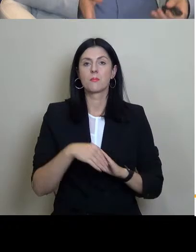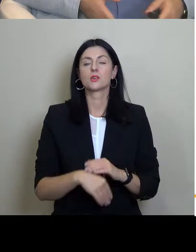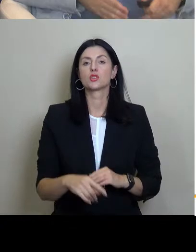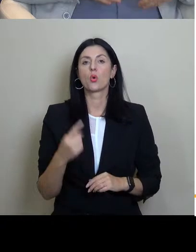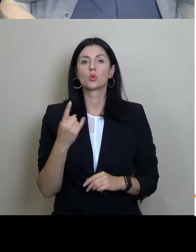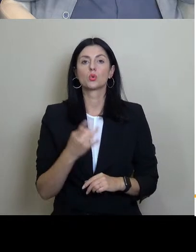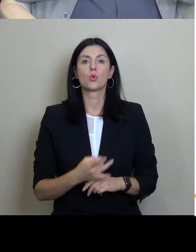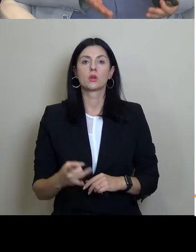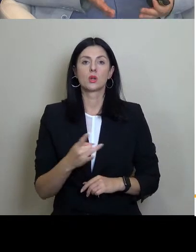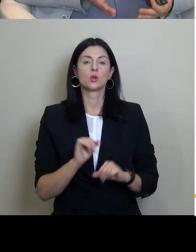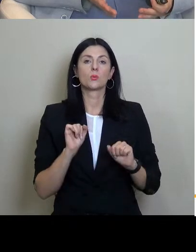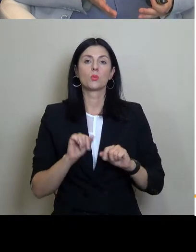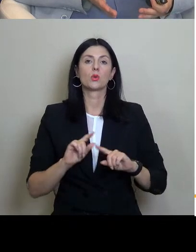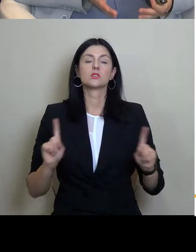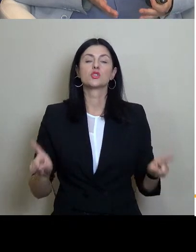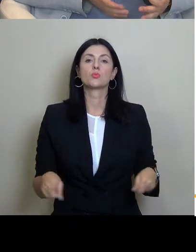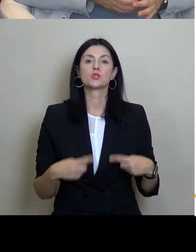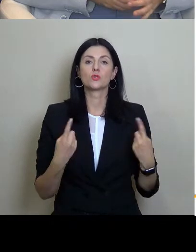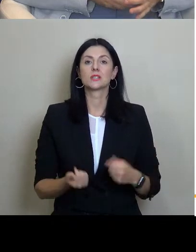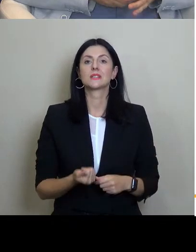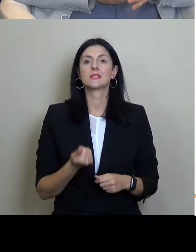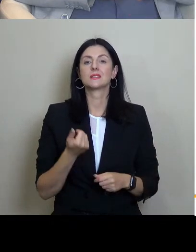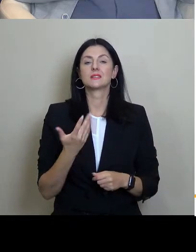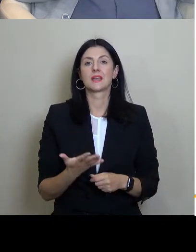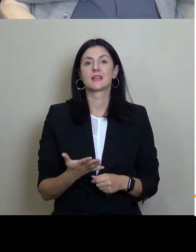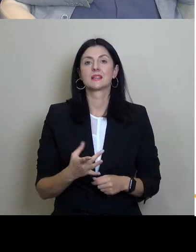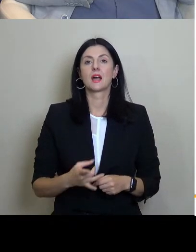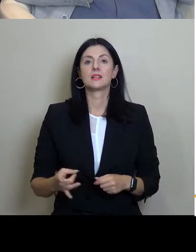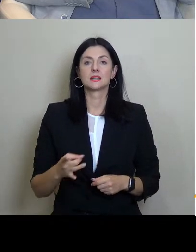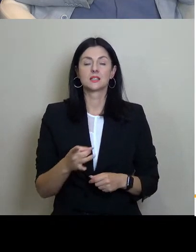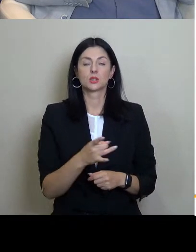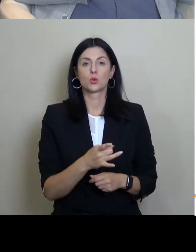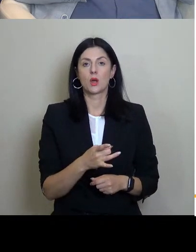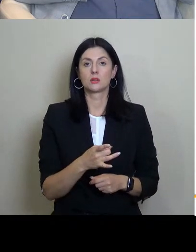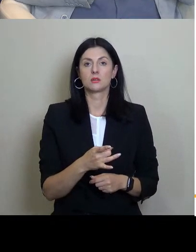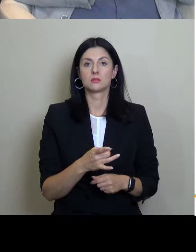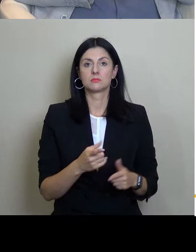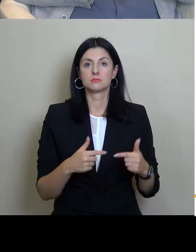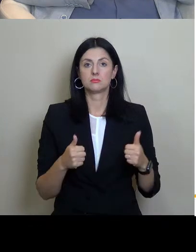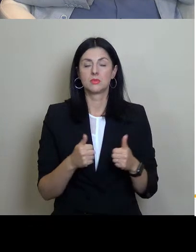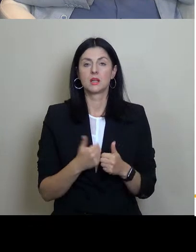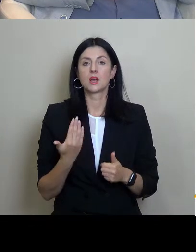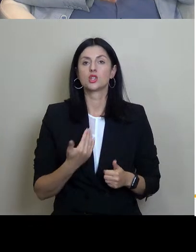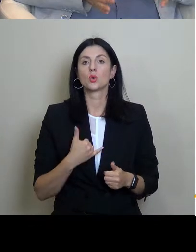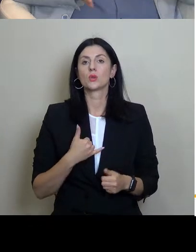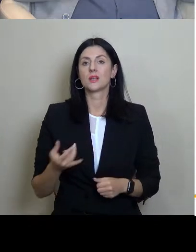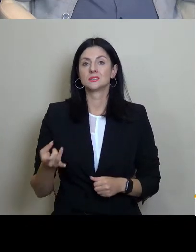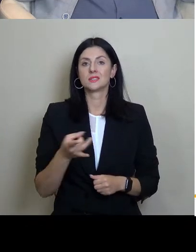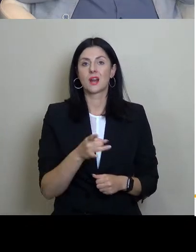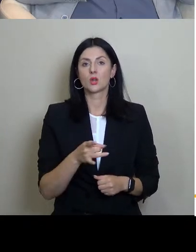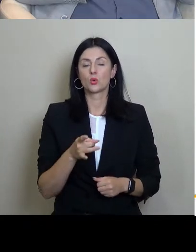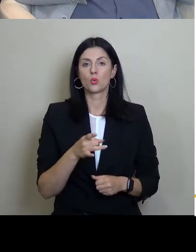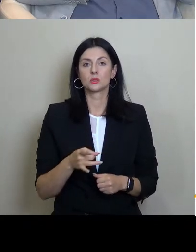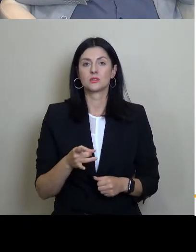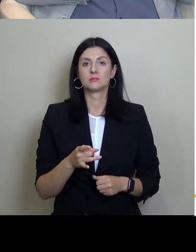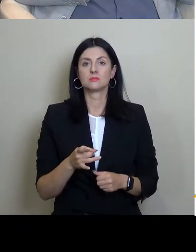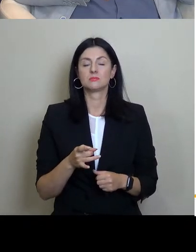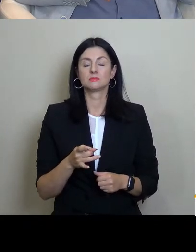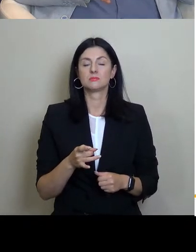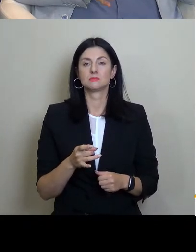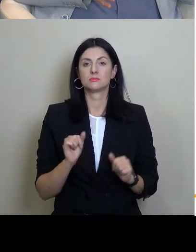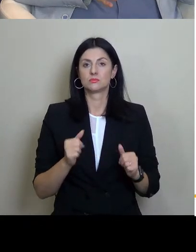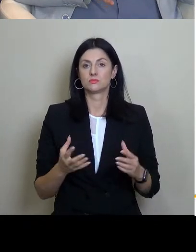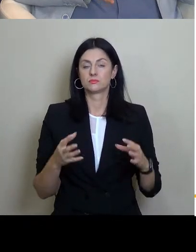within the limits of one rayon, we can create several constituencies, but they are small. We